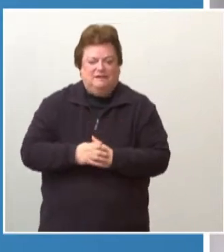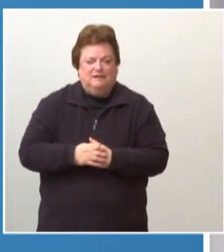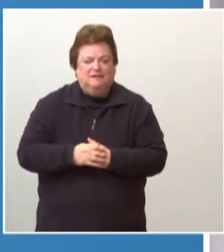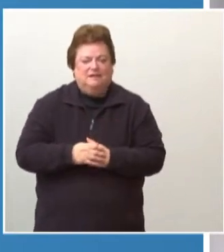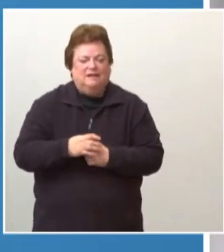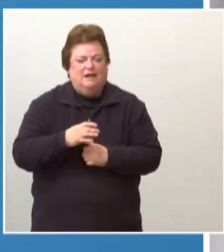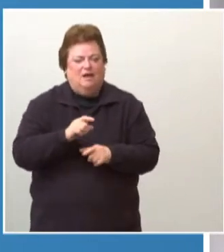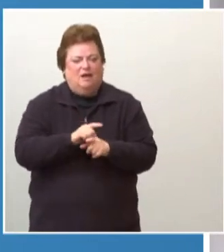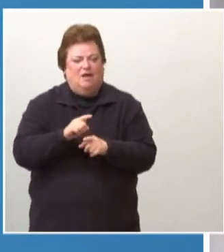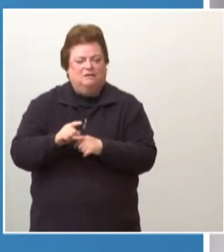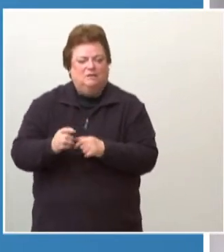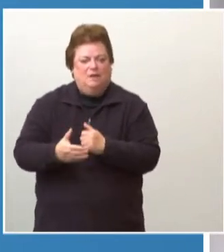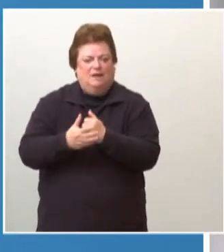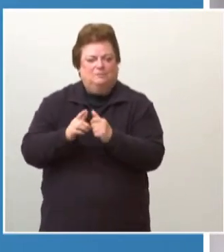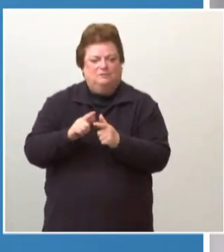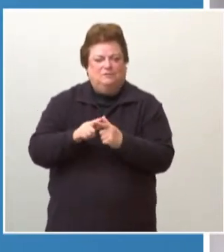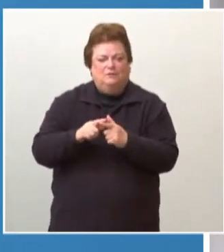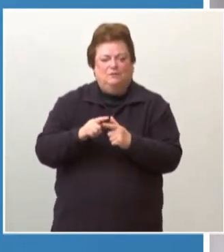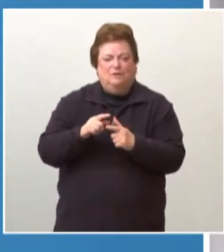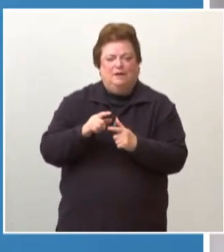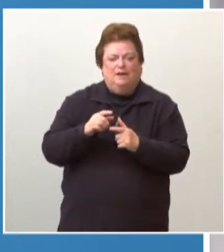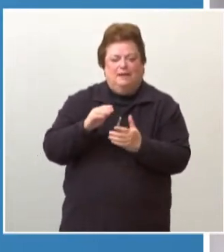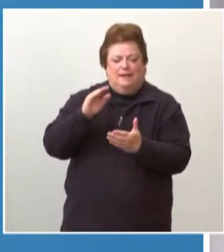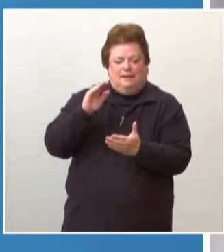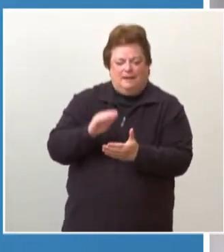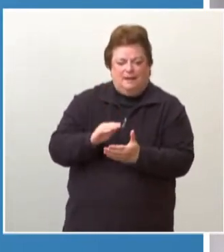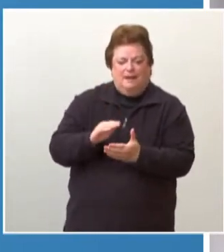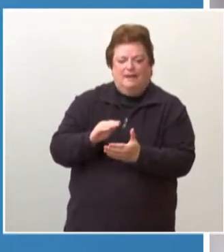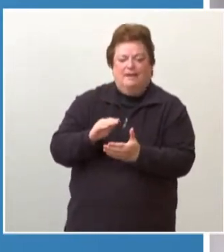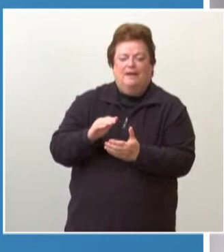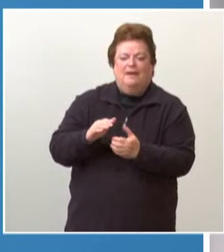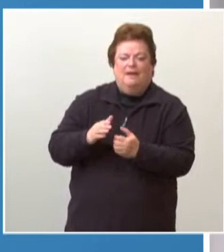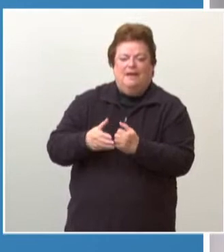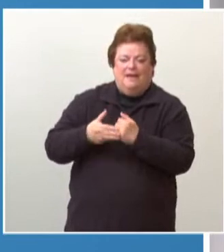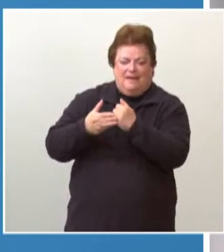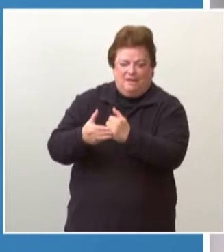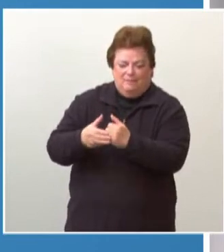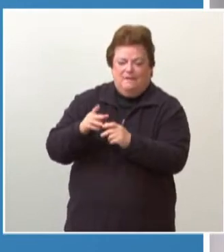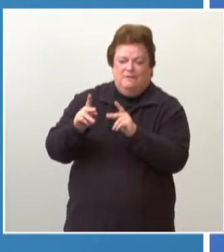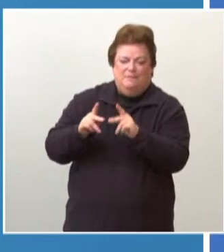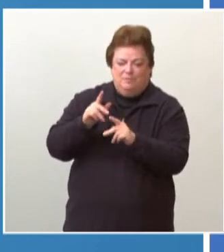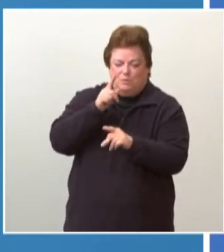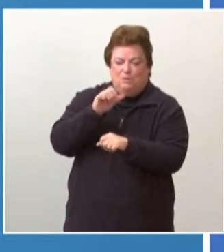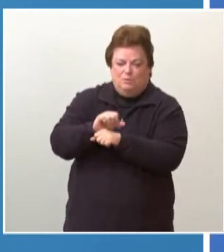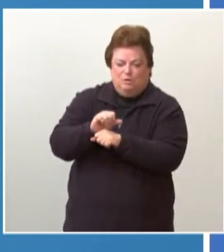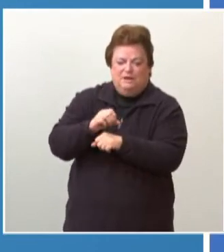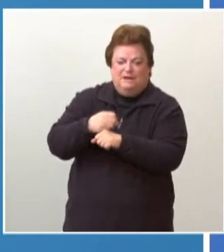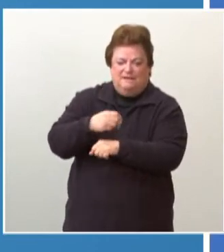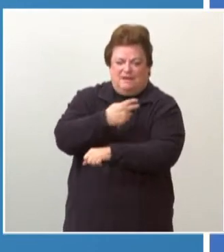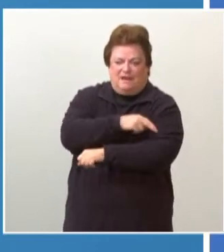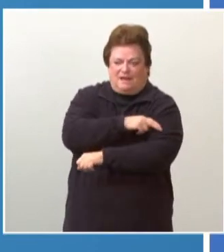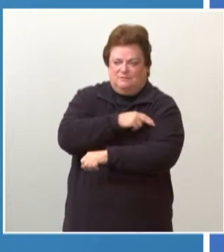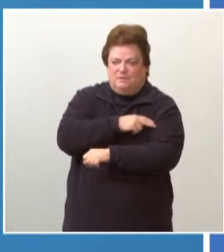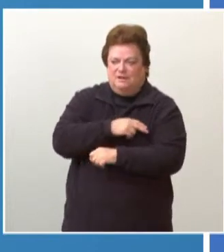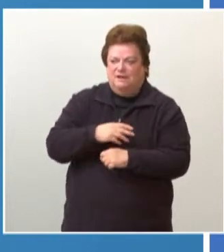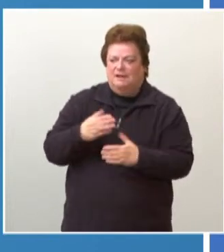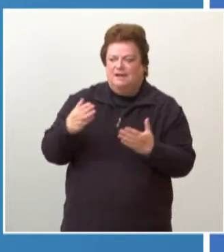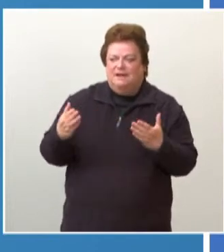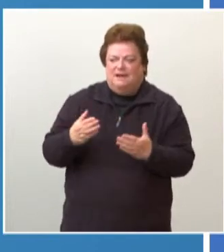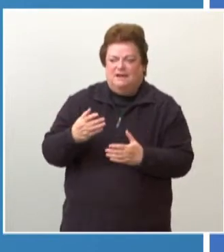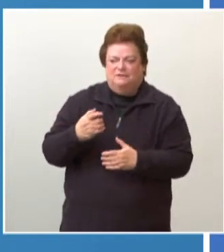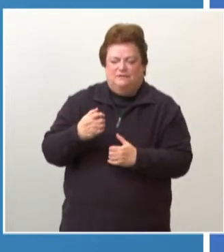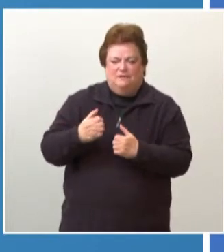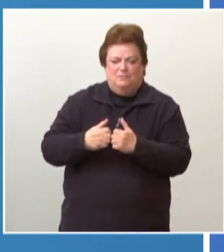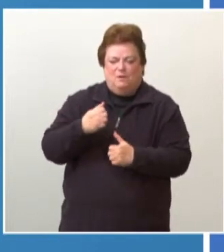the impact of the Omicron and Delta variants on our healthcare system and the community. And here's a quick rundown of the